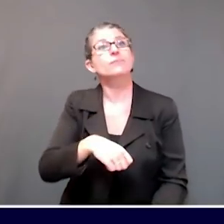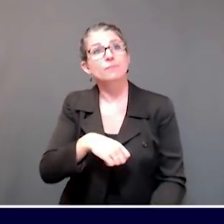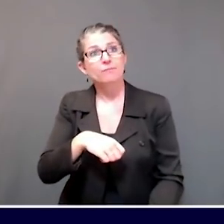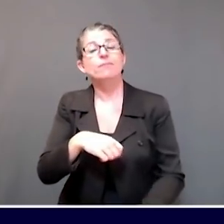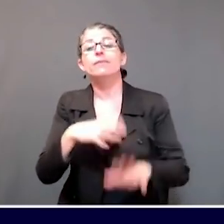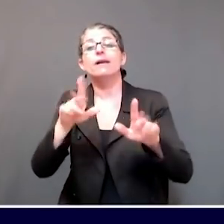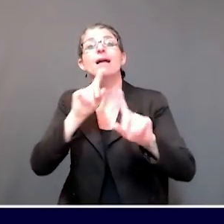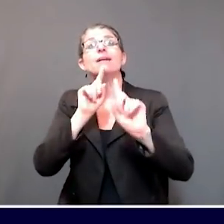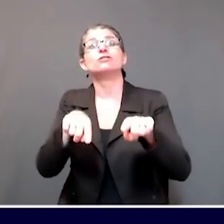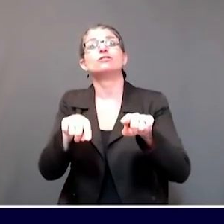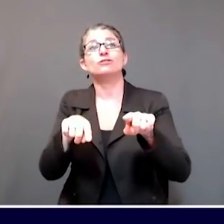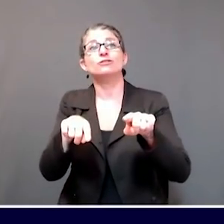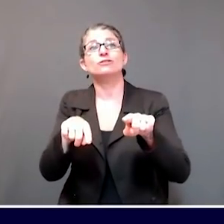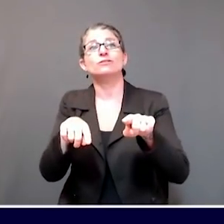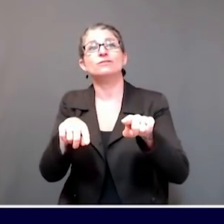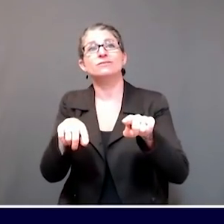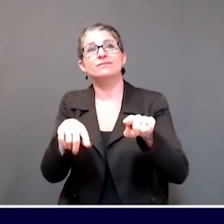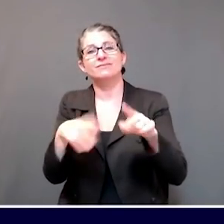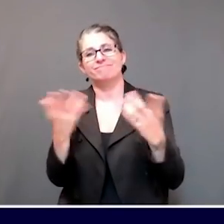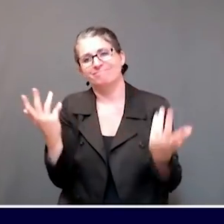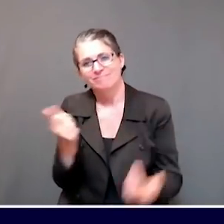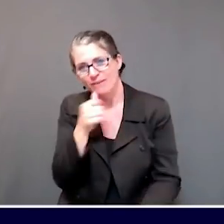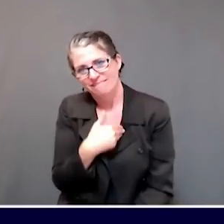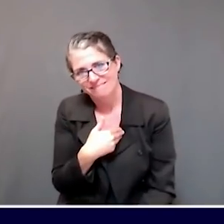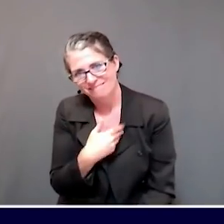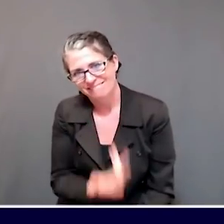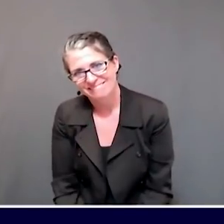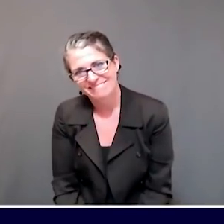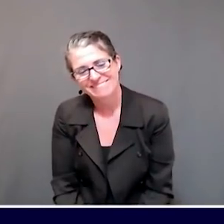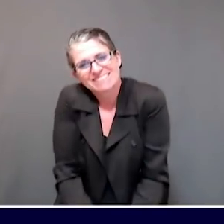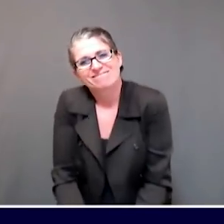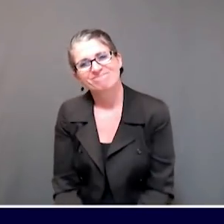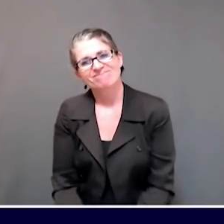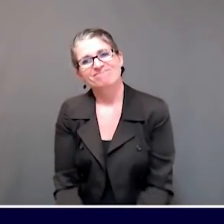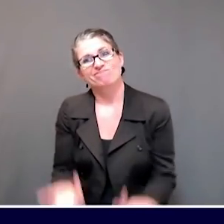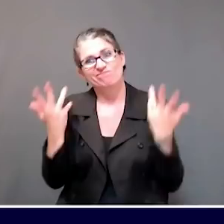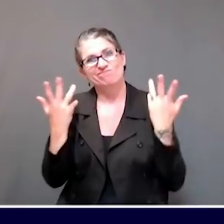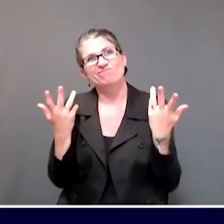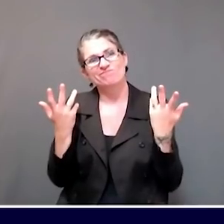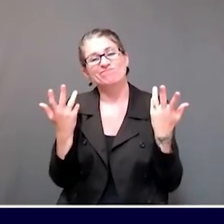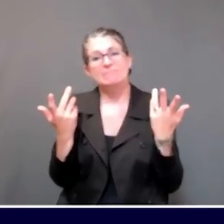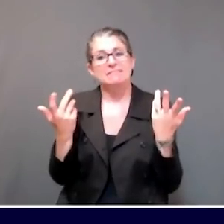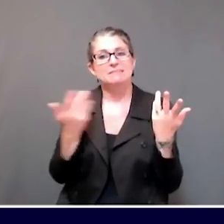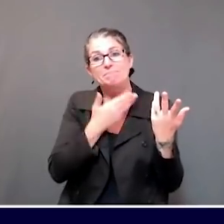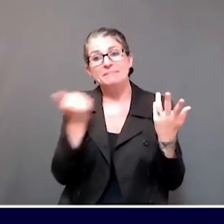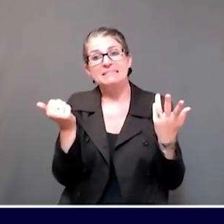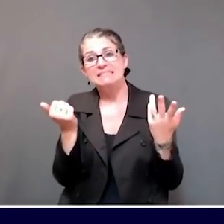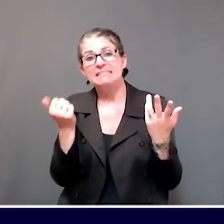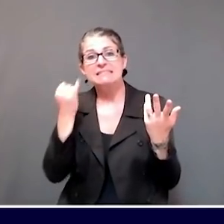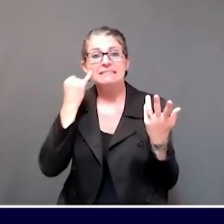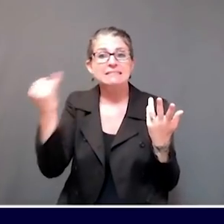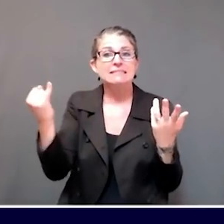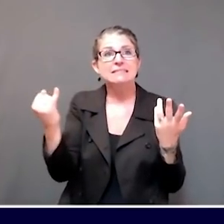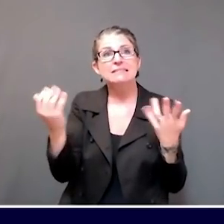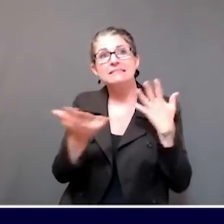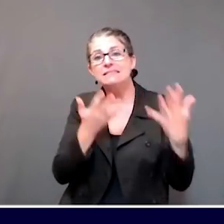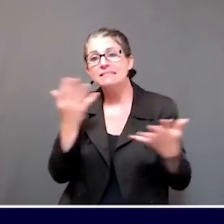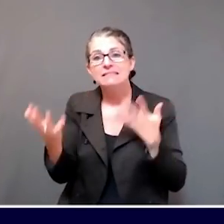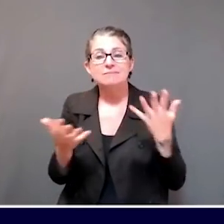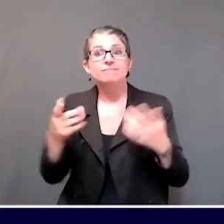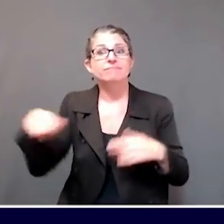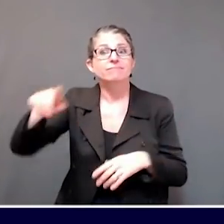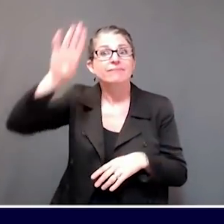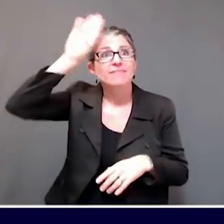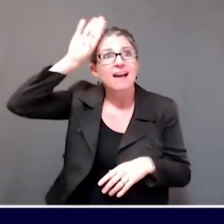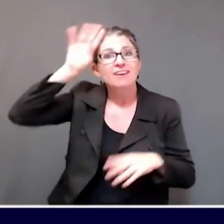So what we recommend that individuals who fall in that category do, whether they work for a local fire and EMS or a long-term care